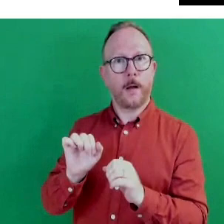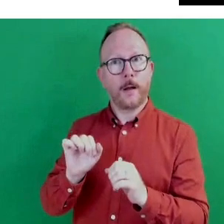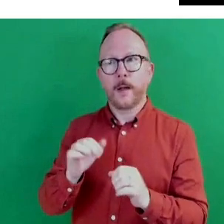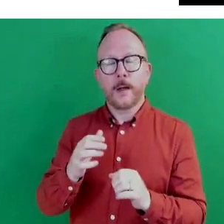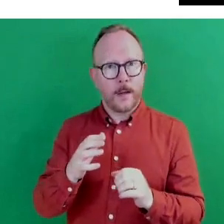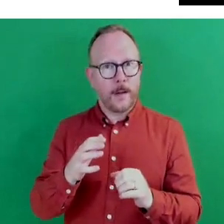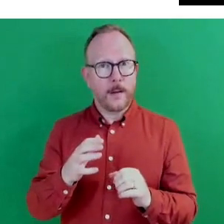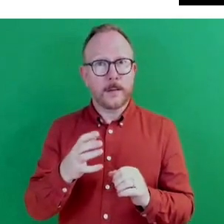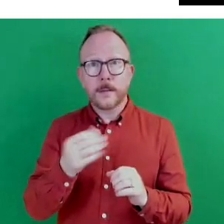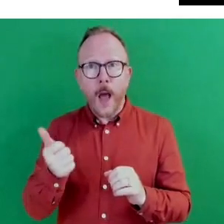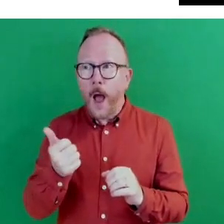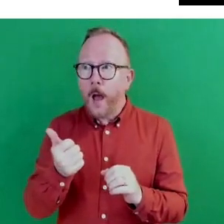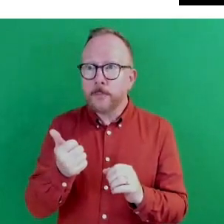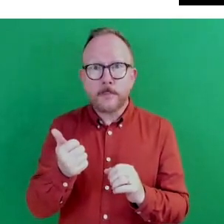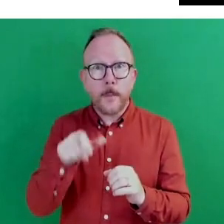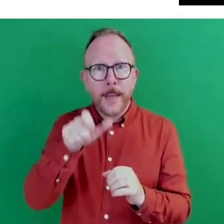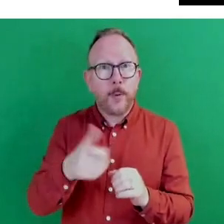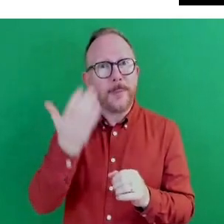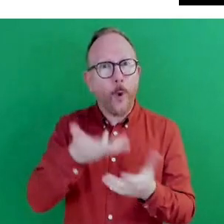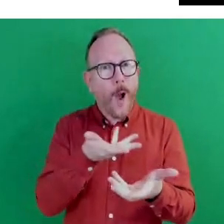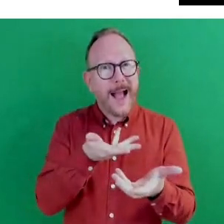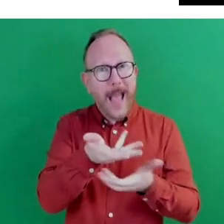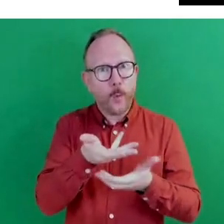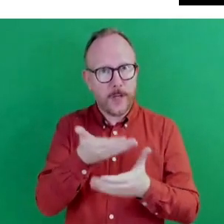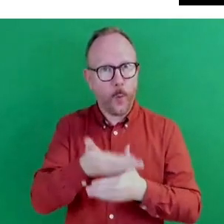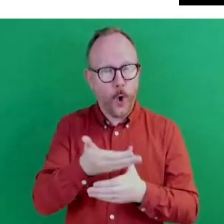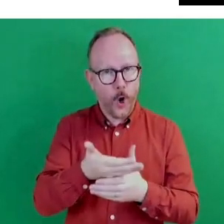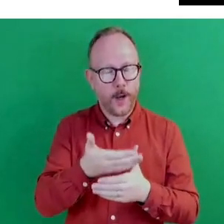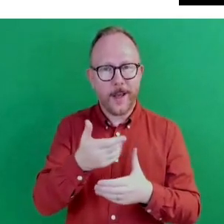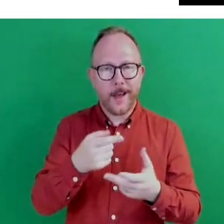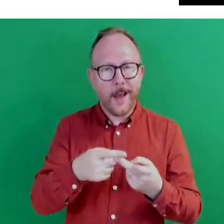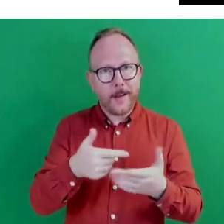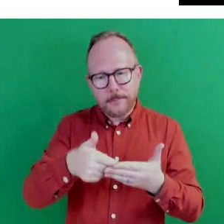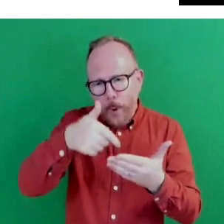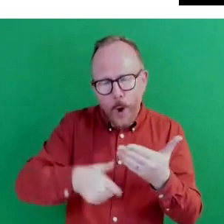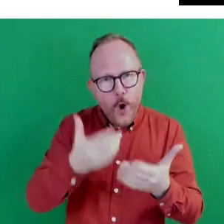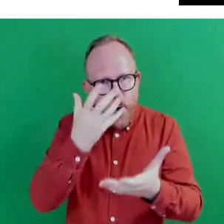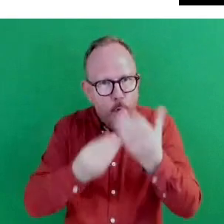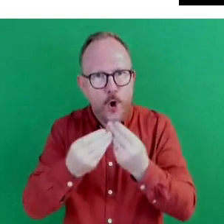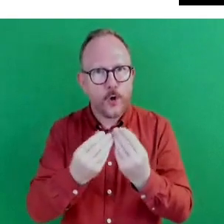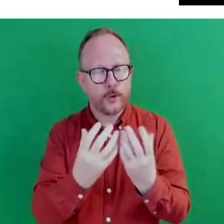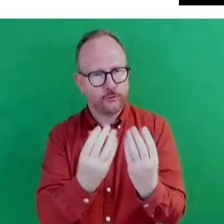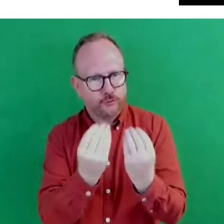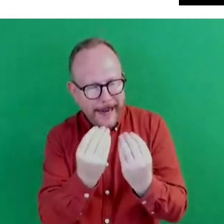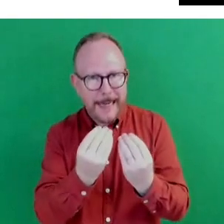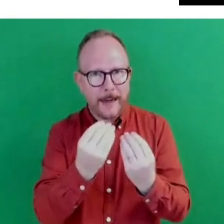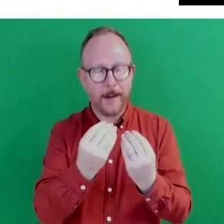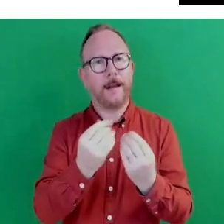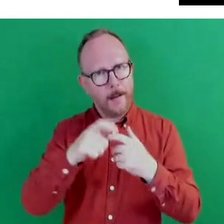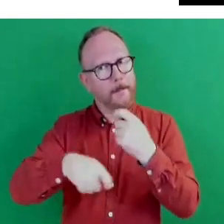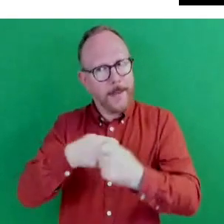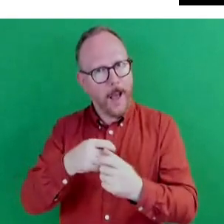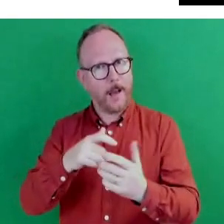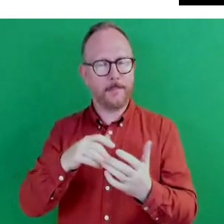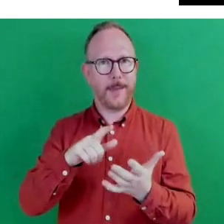and they've kind of bridged, I guess, their training and furthered their training to become EMHPs. And we have